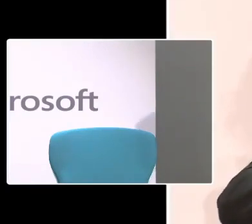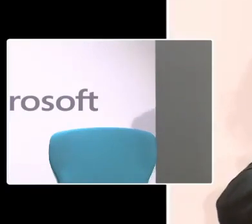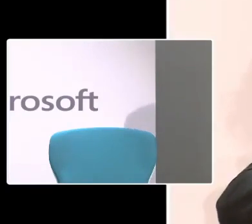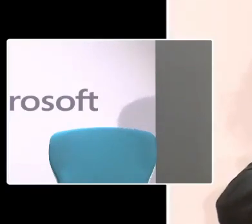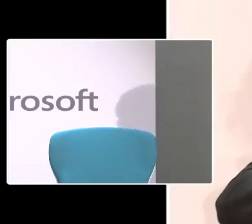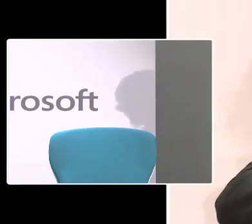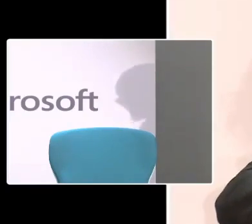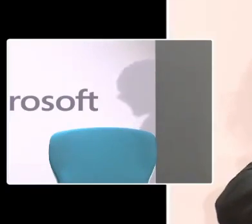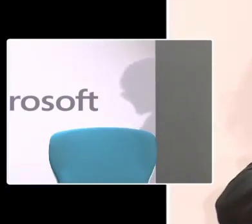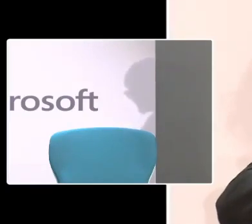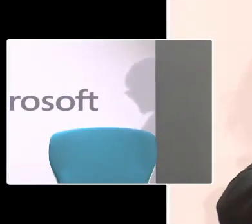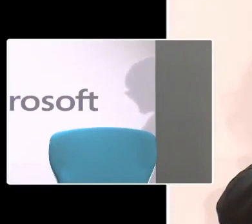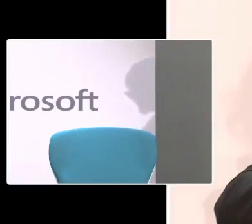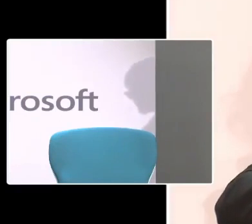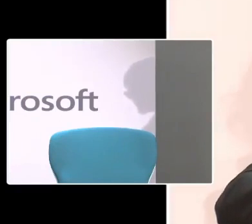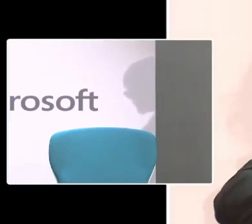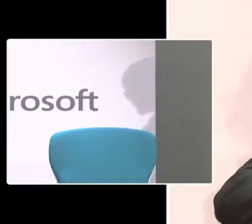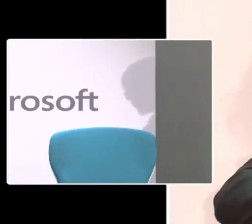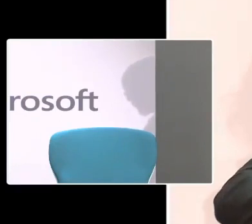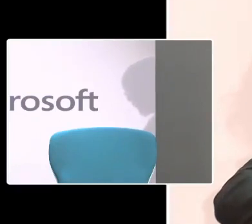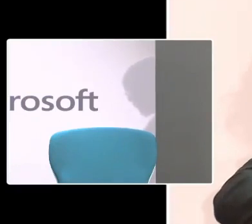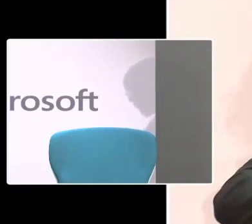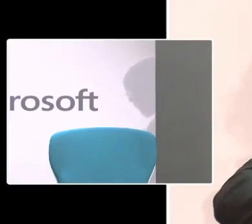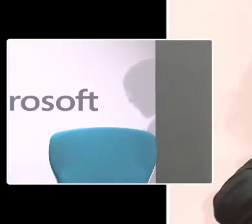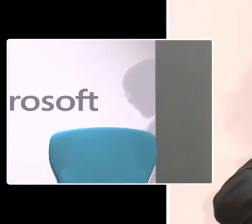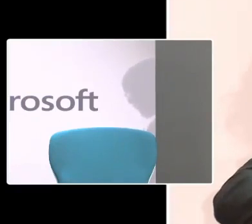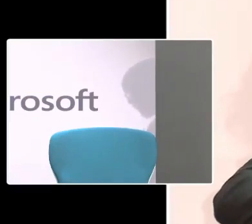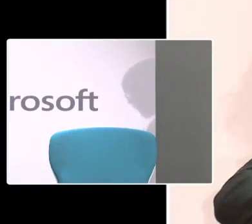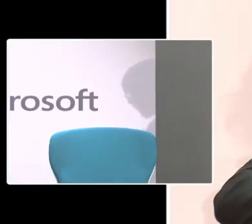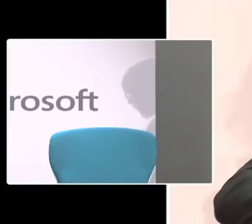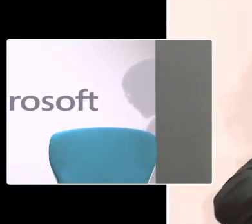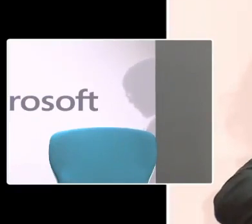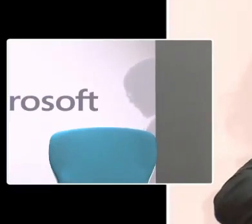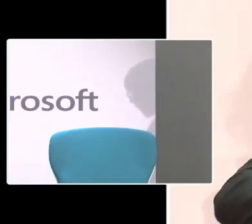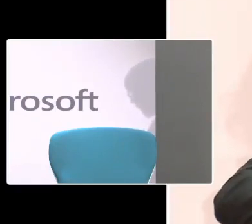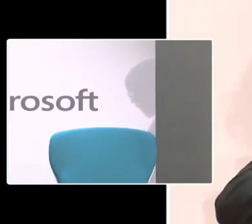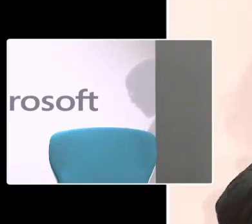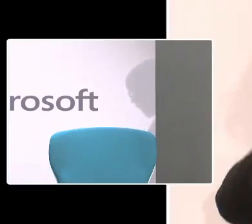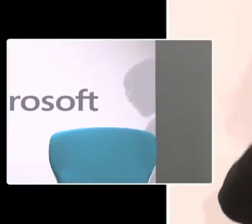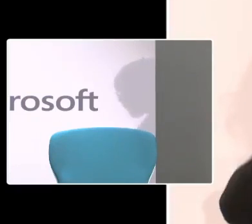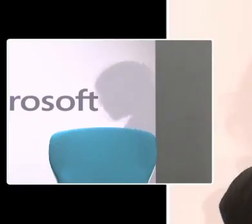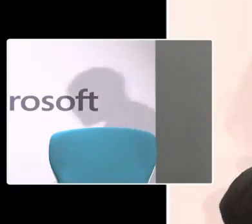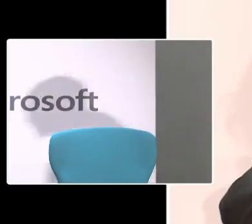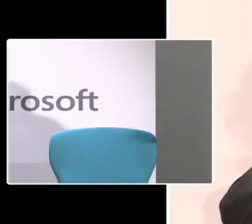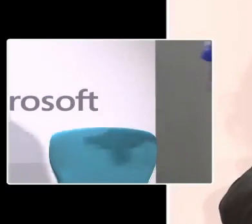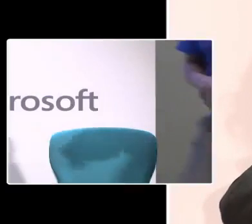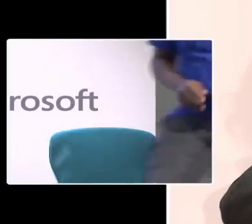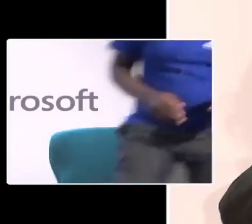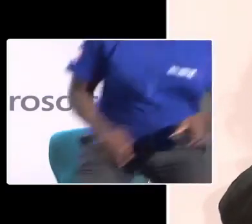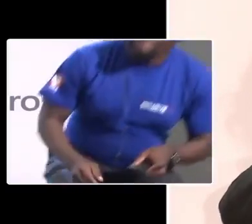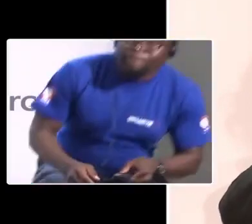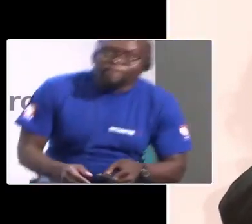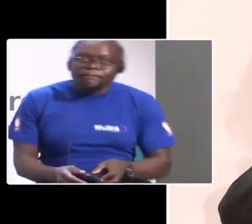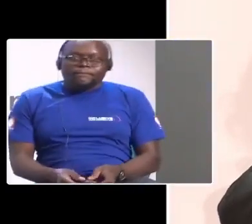but if you weren't in that session, I want to give you just kind of a high-level overview of IAAP, and then we'll get into the nitty-gritty of talking